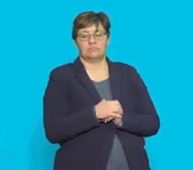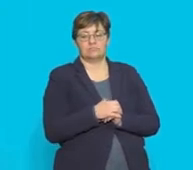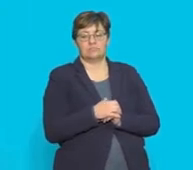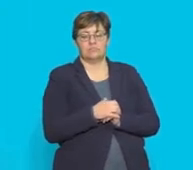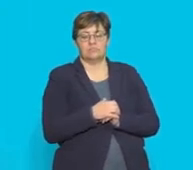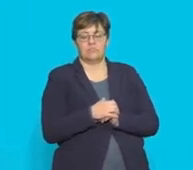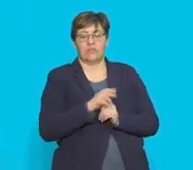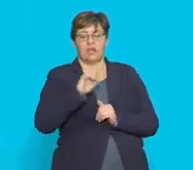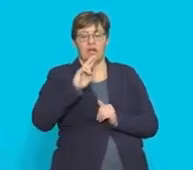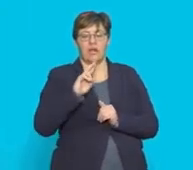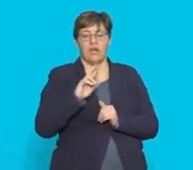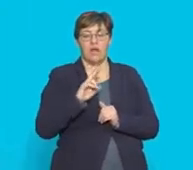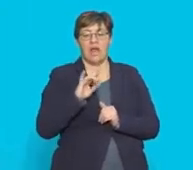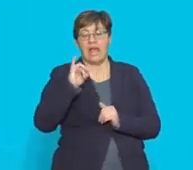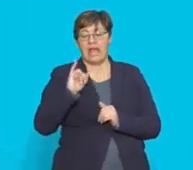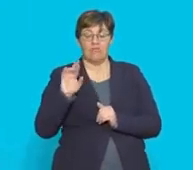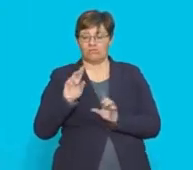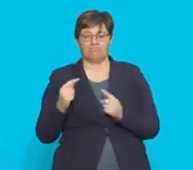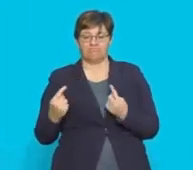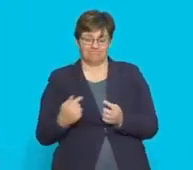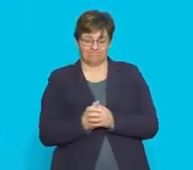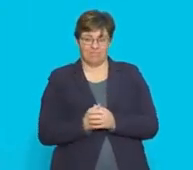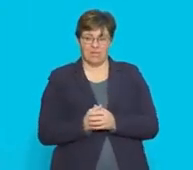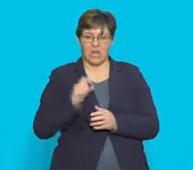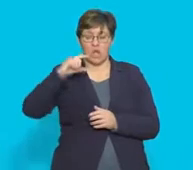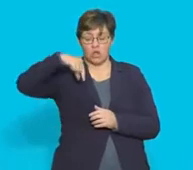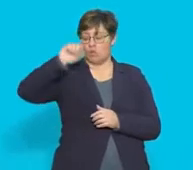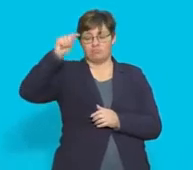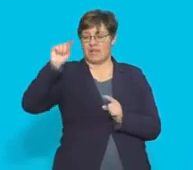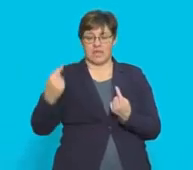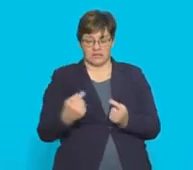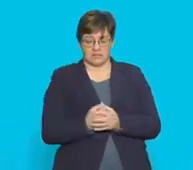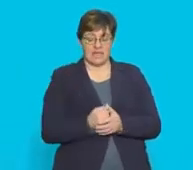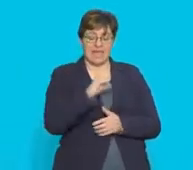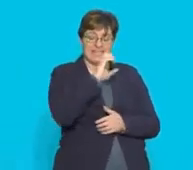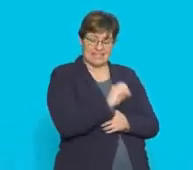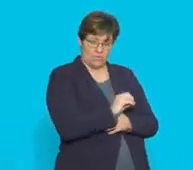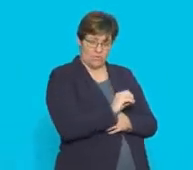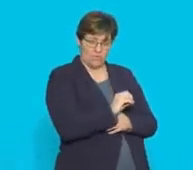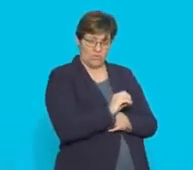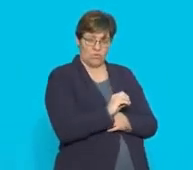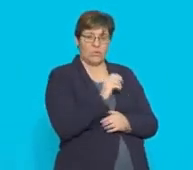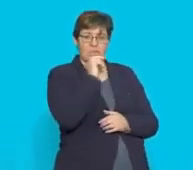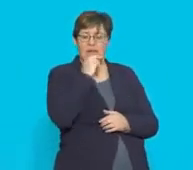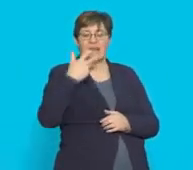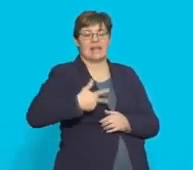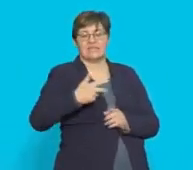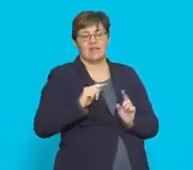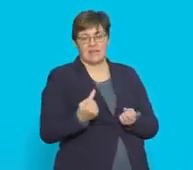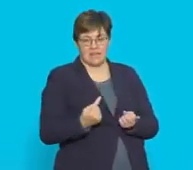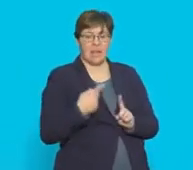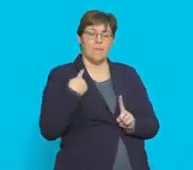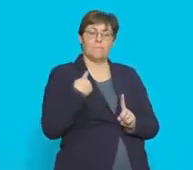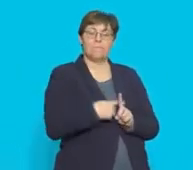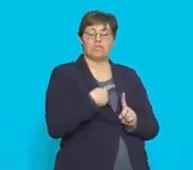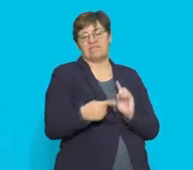an irrational number. And then the last number that we have is 0, which cannot be classified